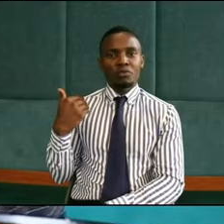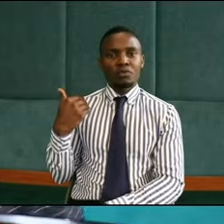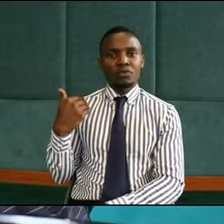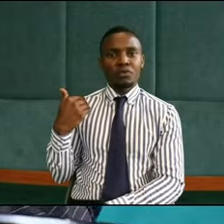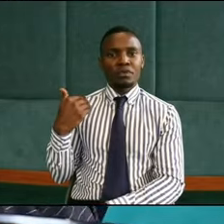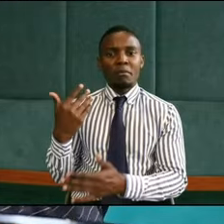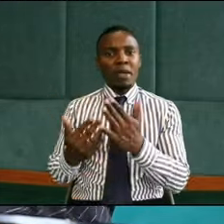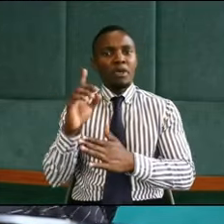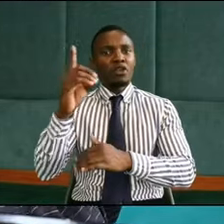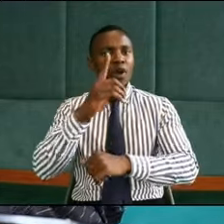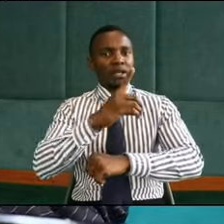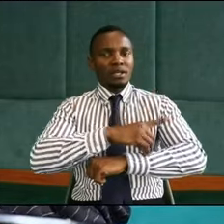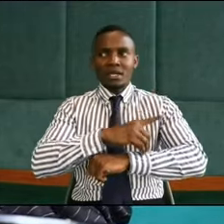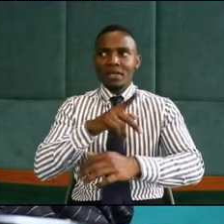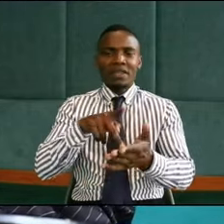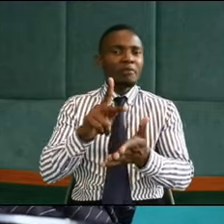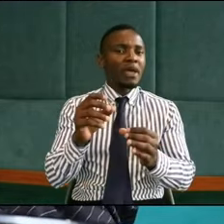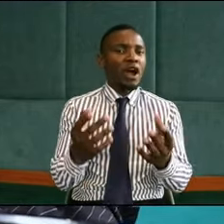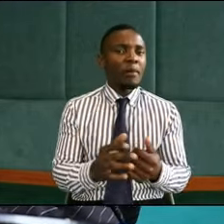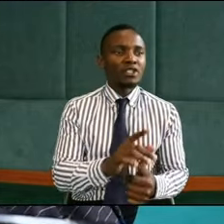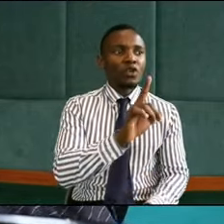to 1 denarius.